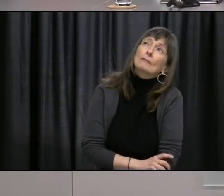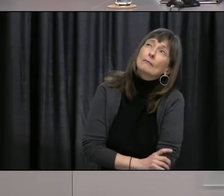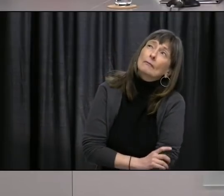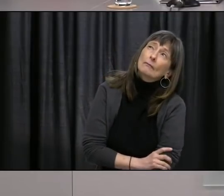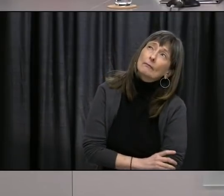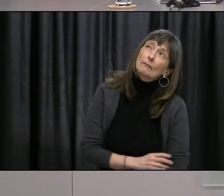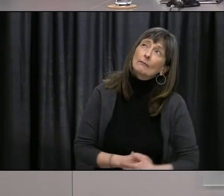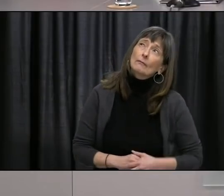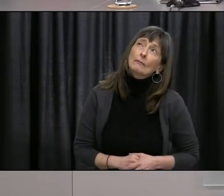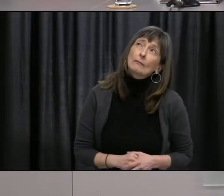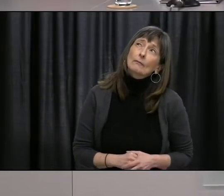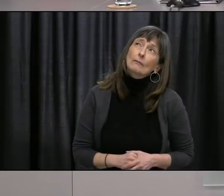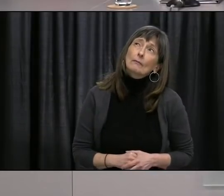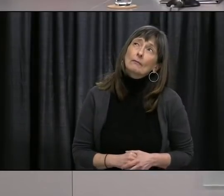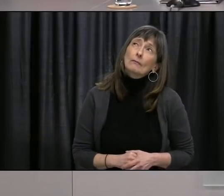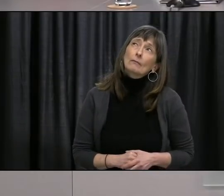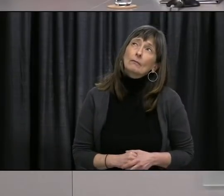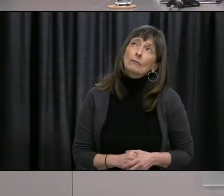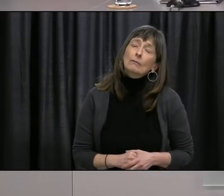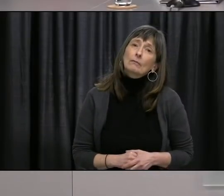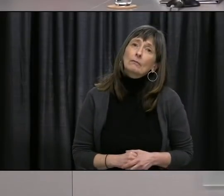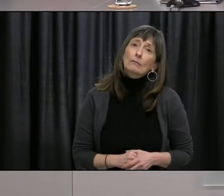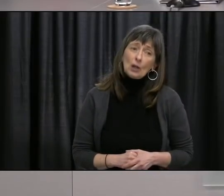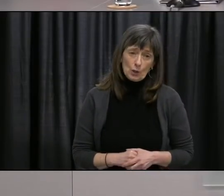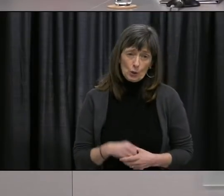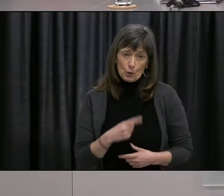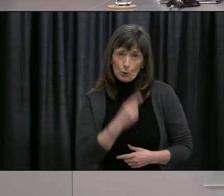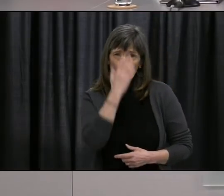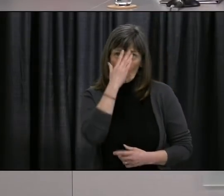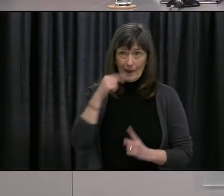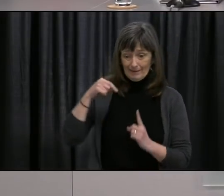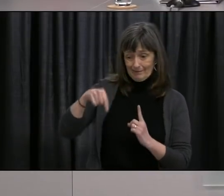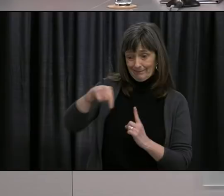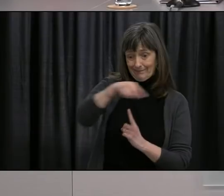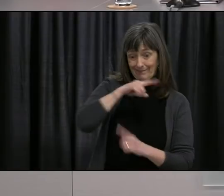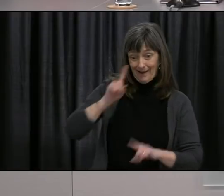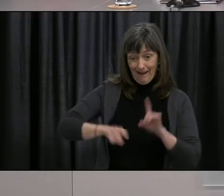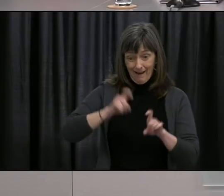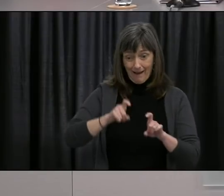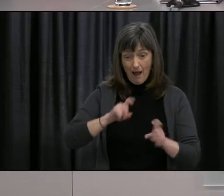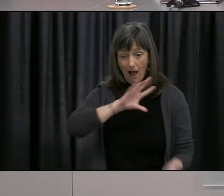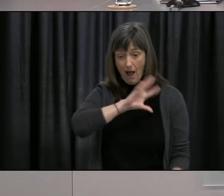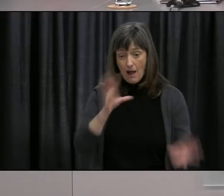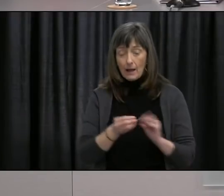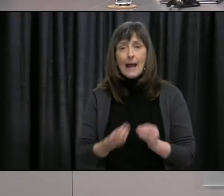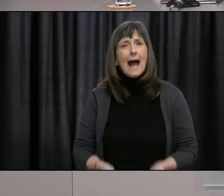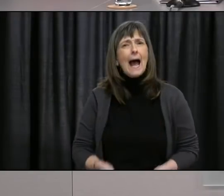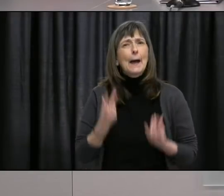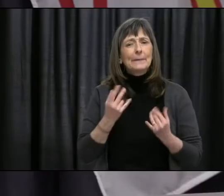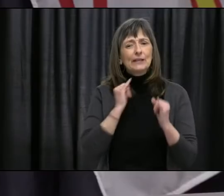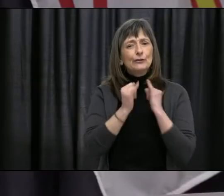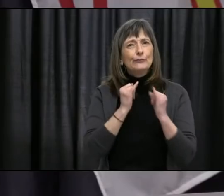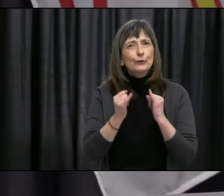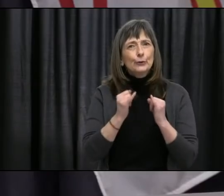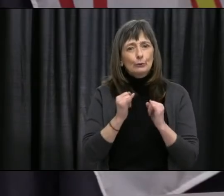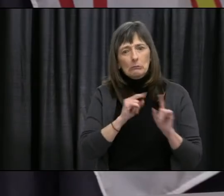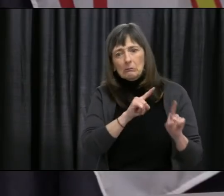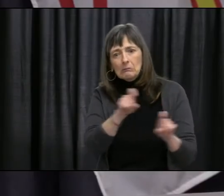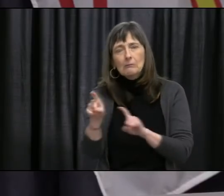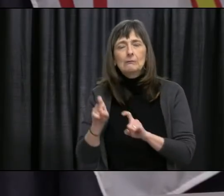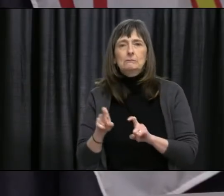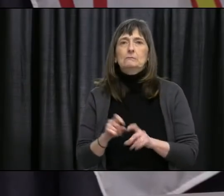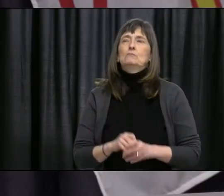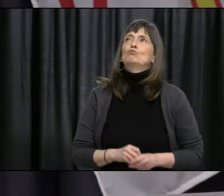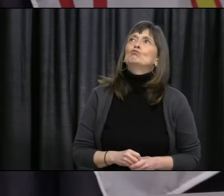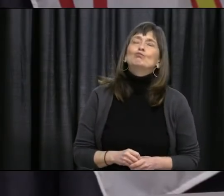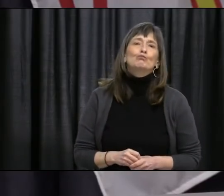to that, can you say how many people have been interviewed in the contact tracing process? I don't have a definitive